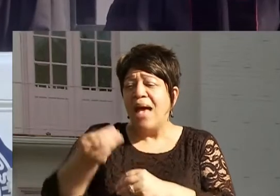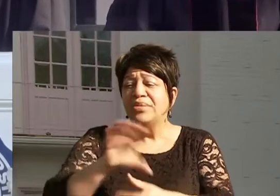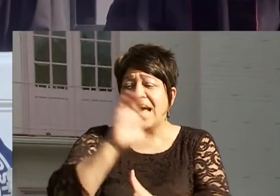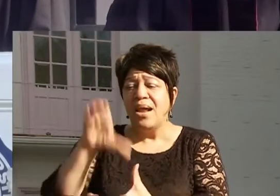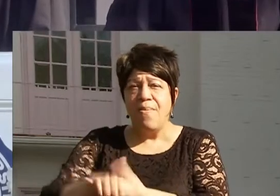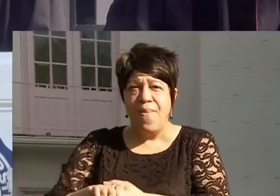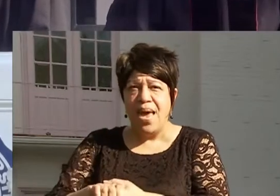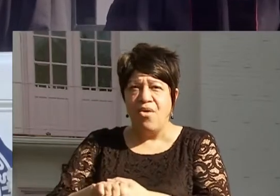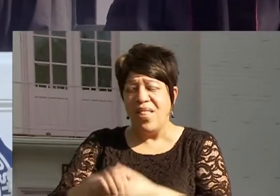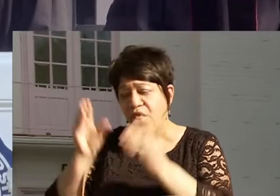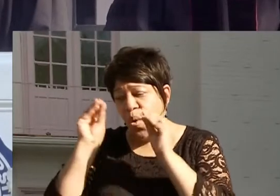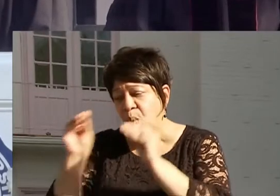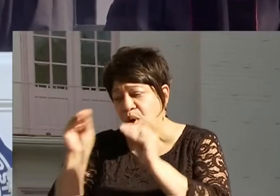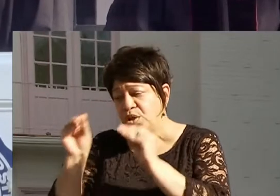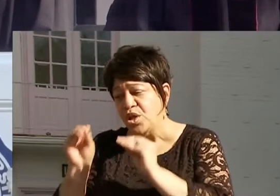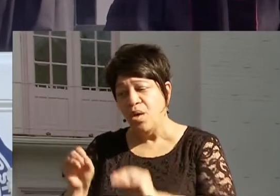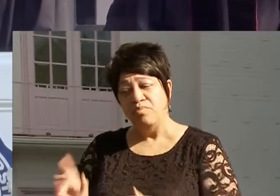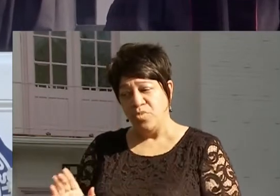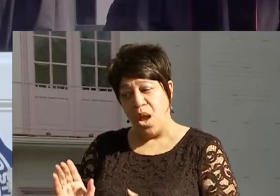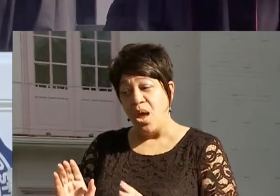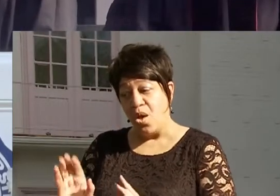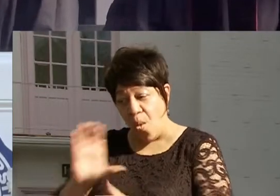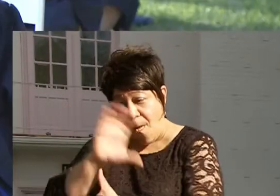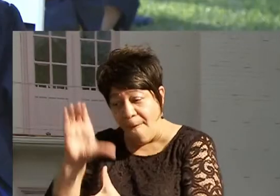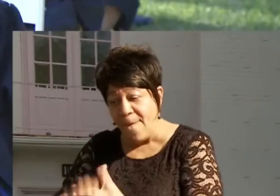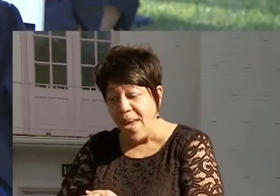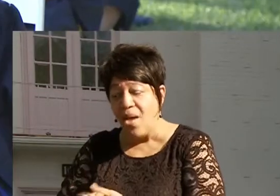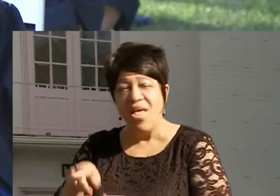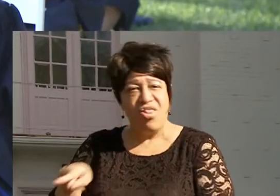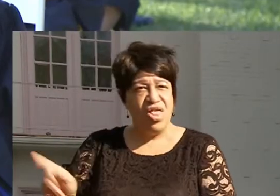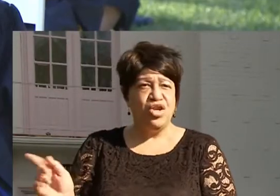marriage, they too worked within the system.